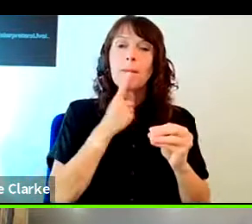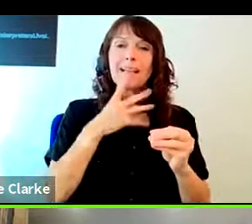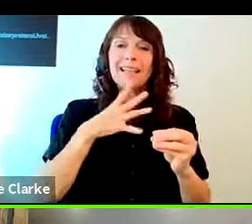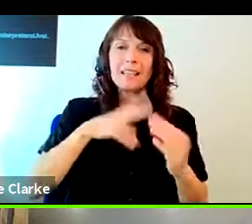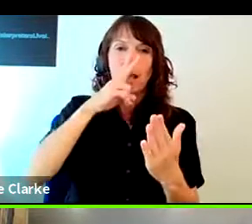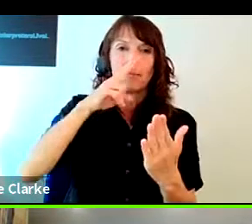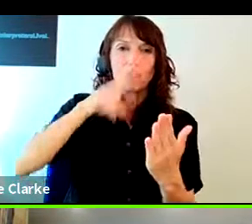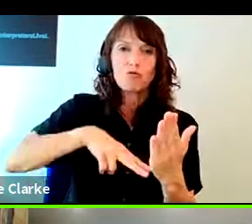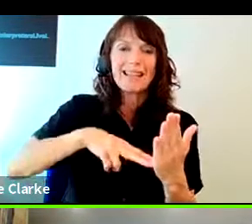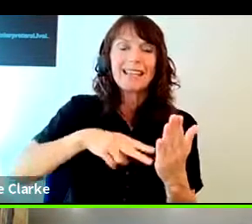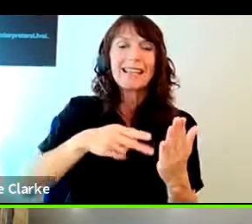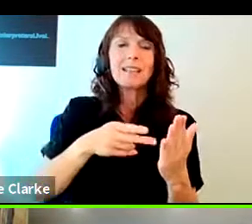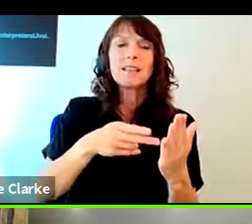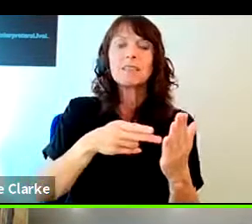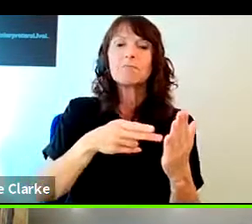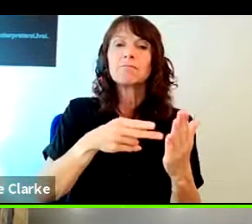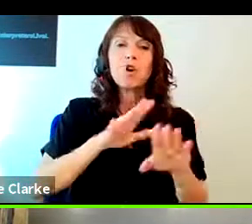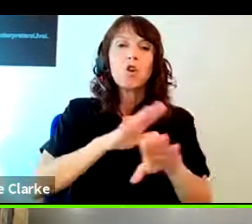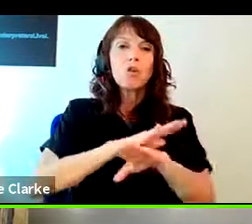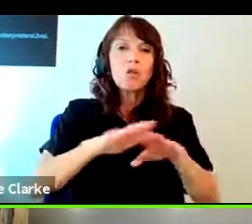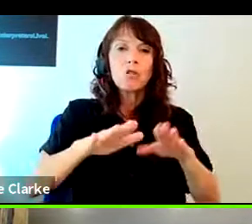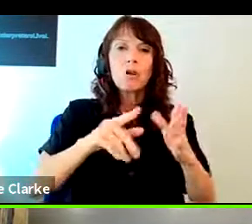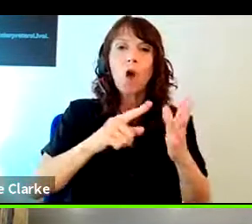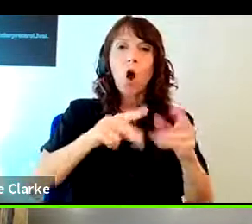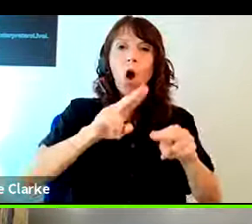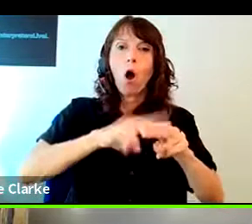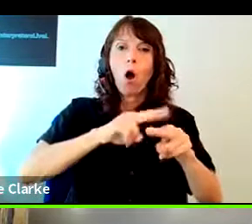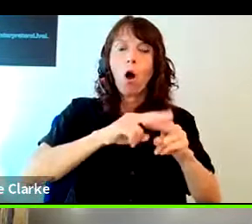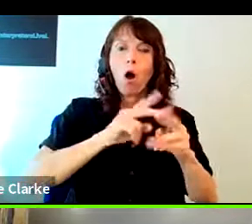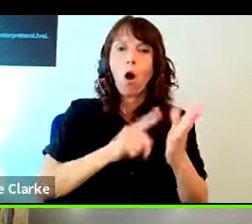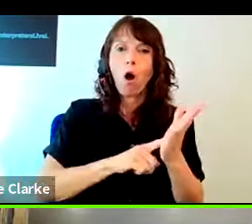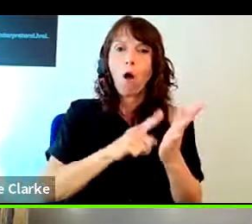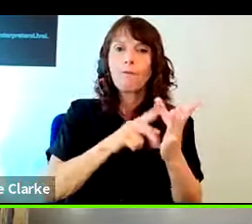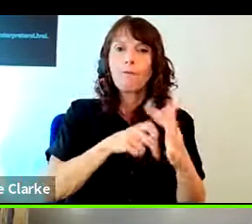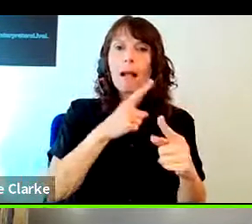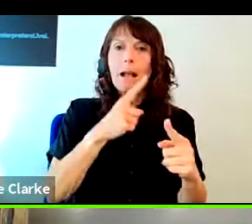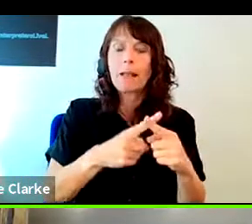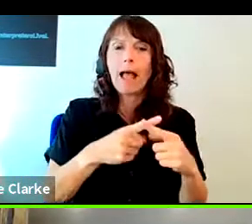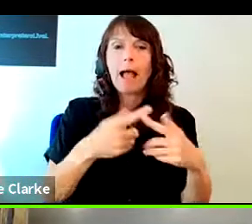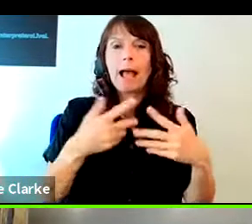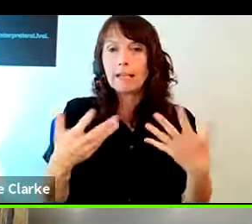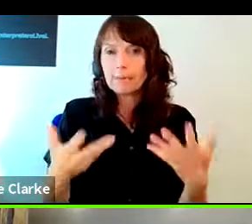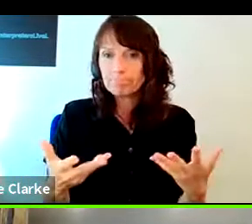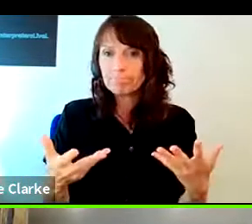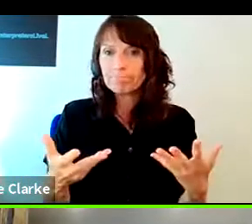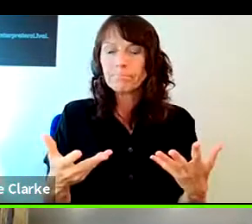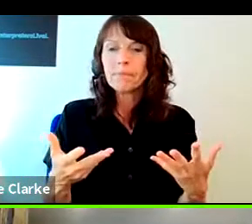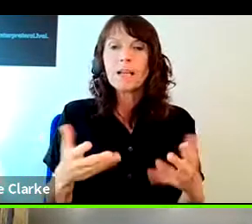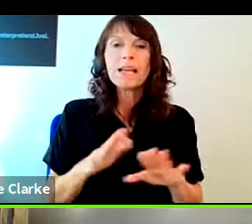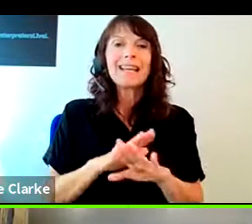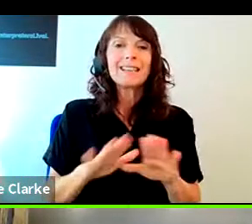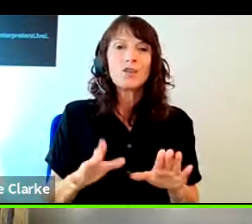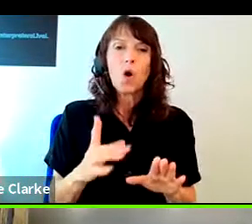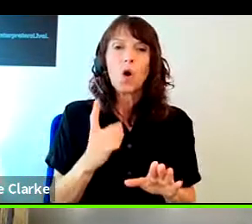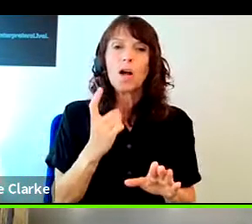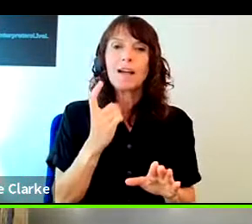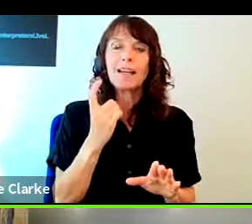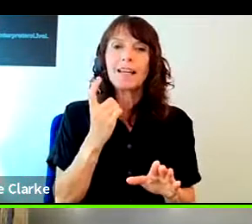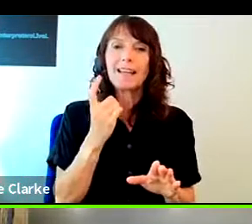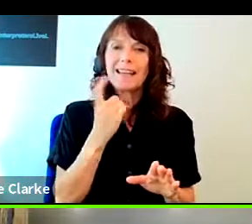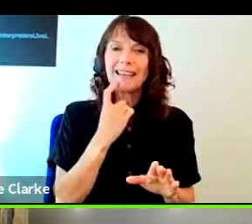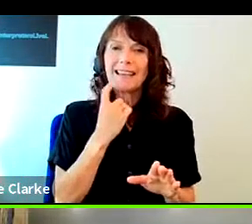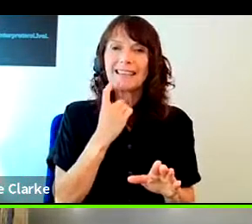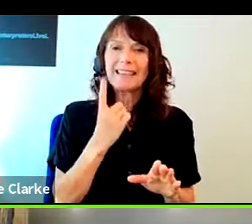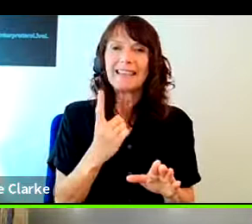read offline, which, okay, you theoretically can do with the web version. It's not as easy as saying as just